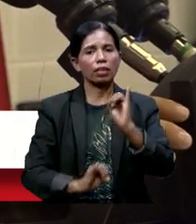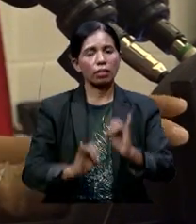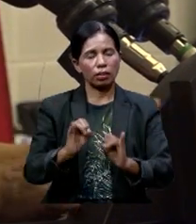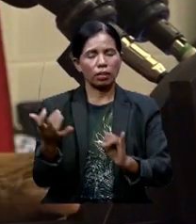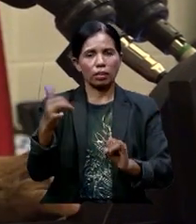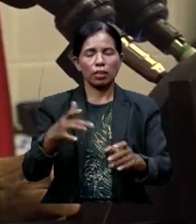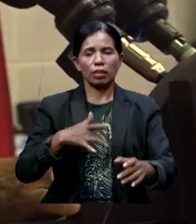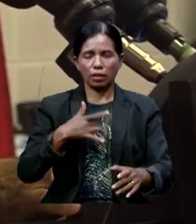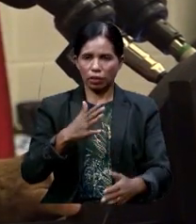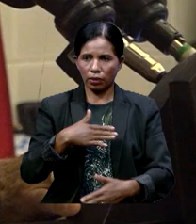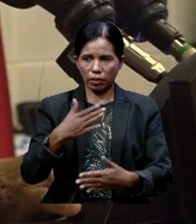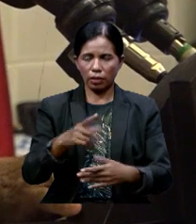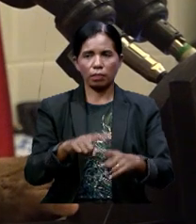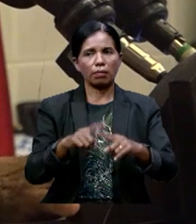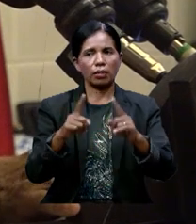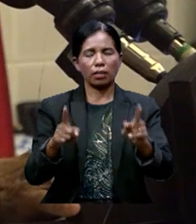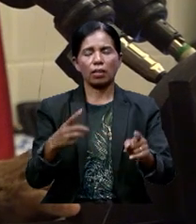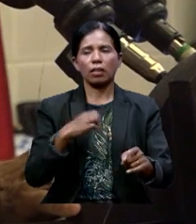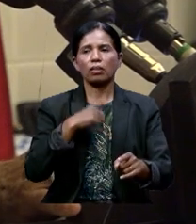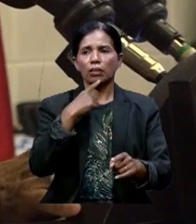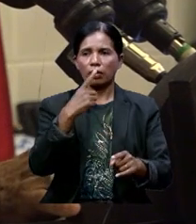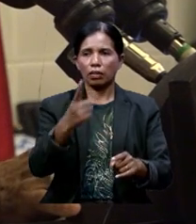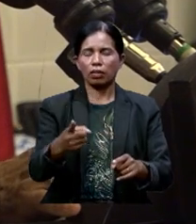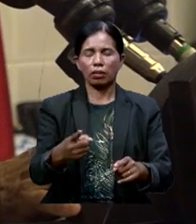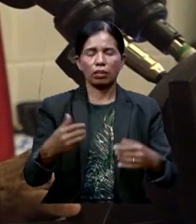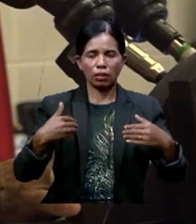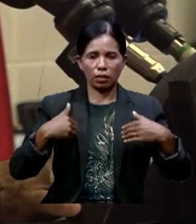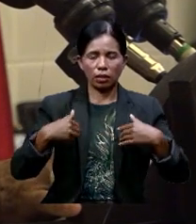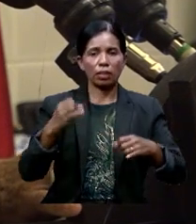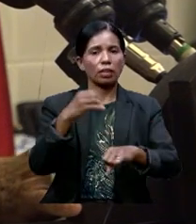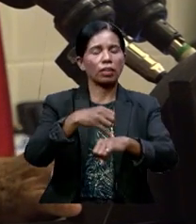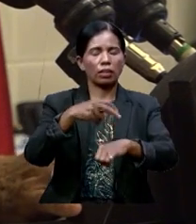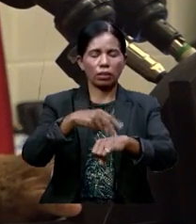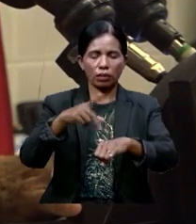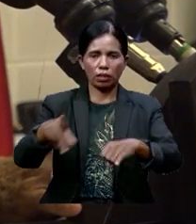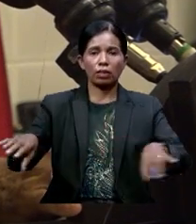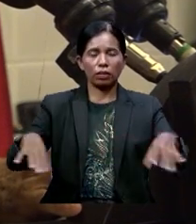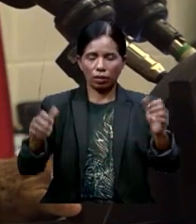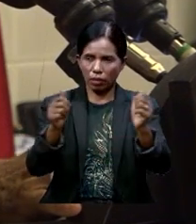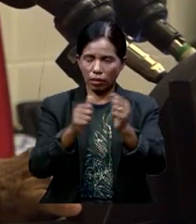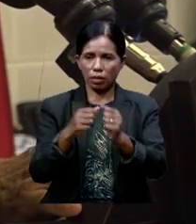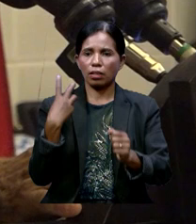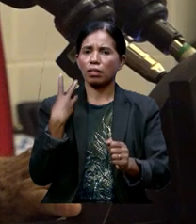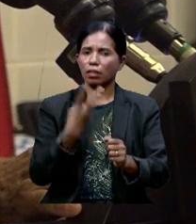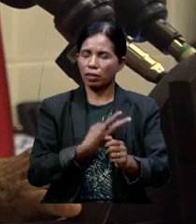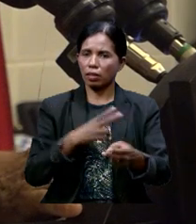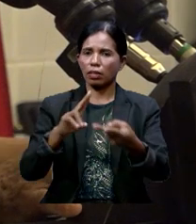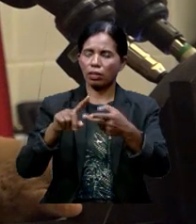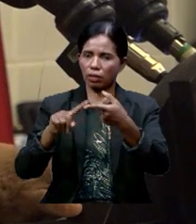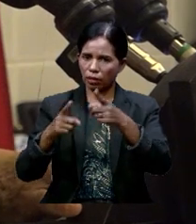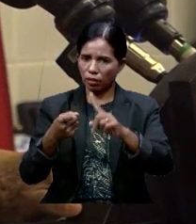decided. But this is only to say a lot of thanks to the international community, to our friends who came